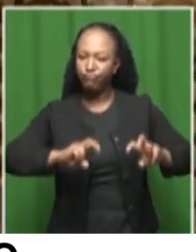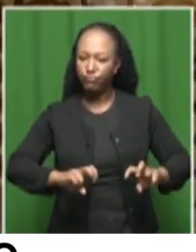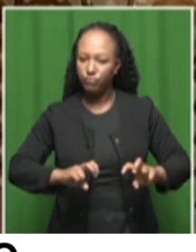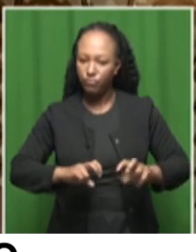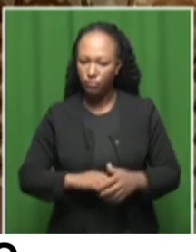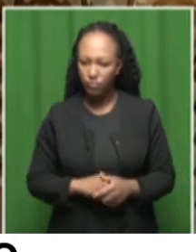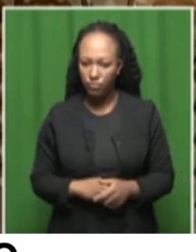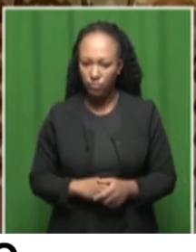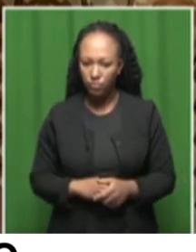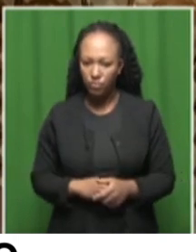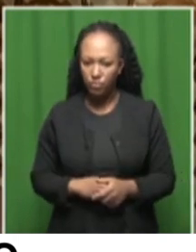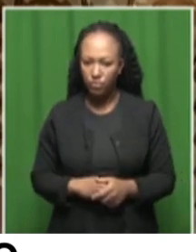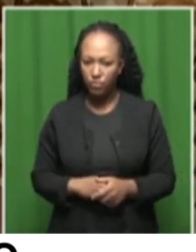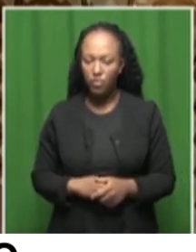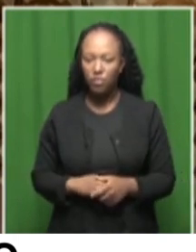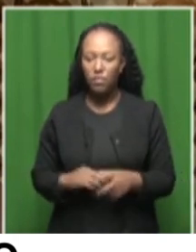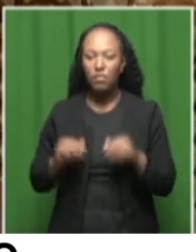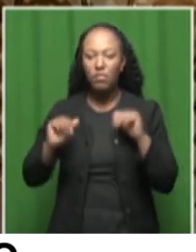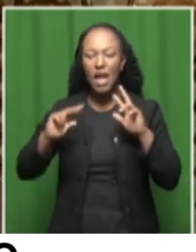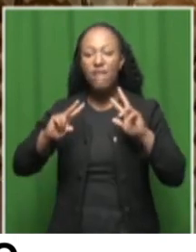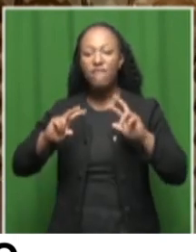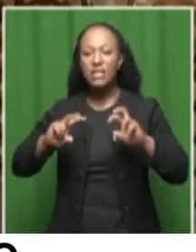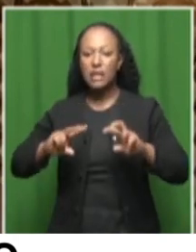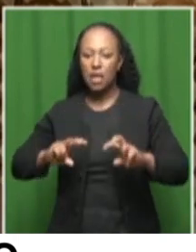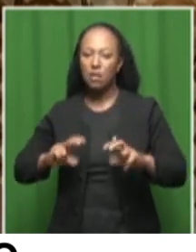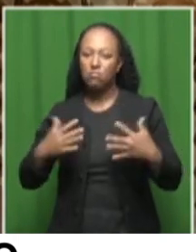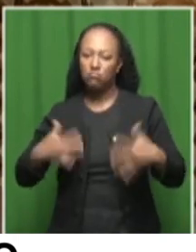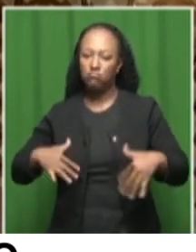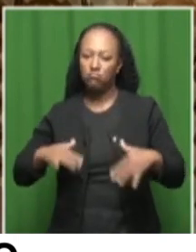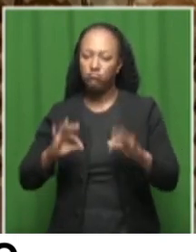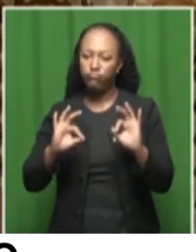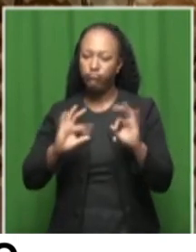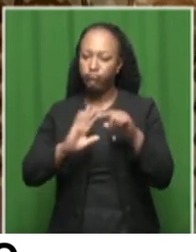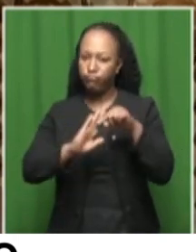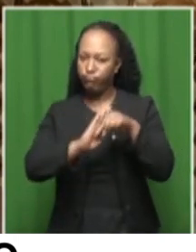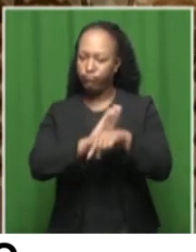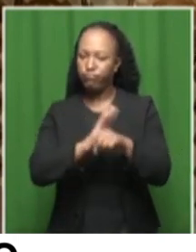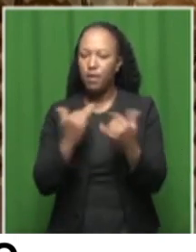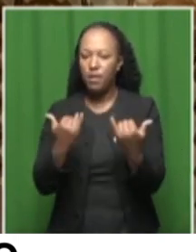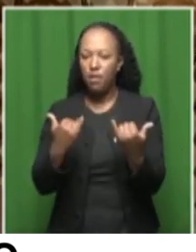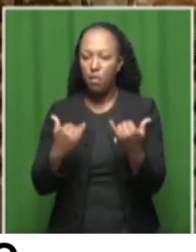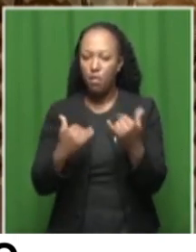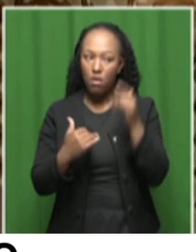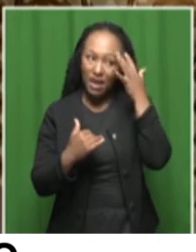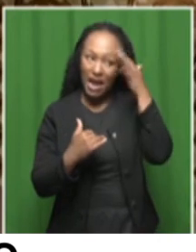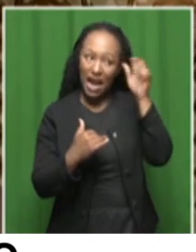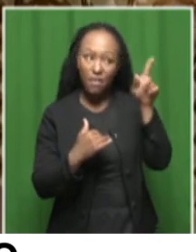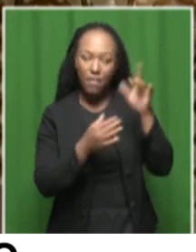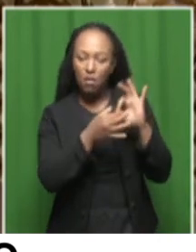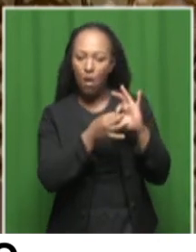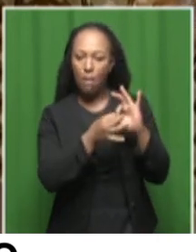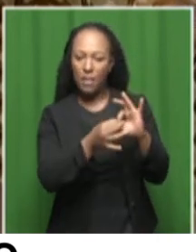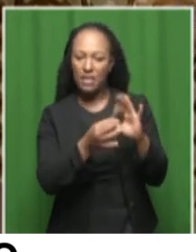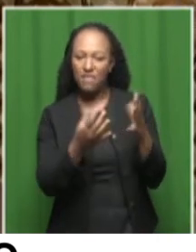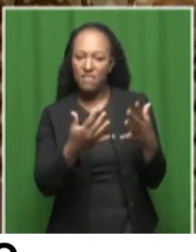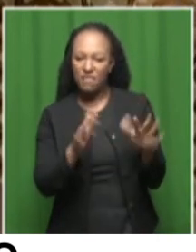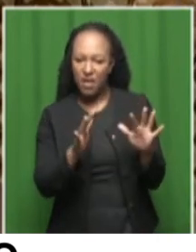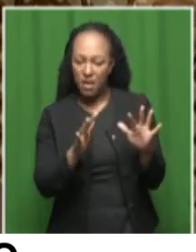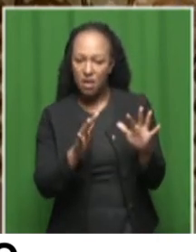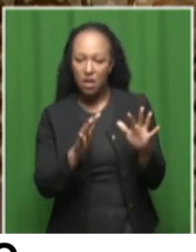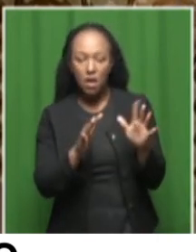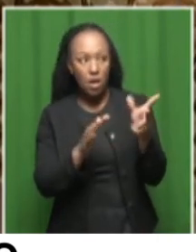The investigation is at an advanced stage, and the good thing now is that the government has committed to give us